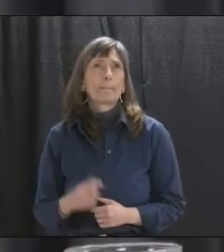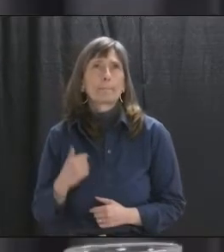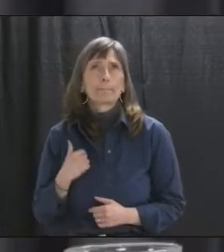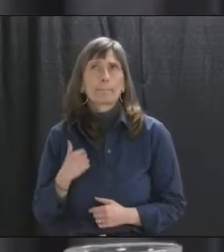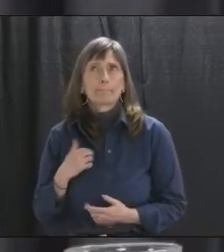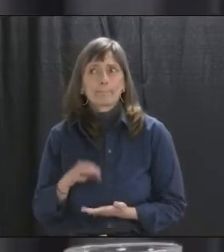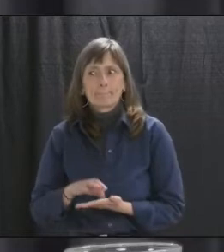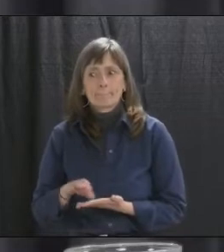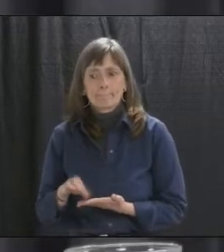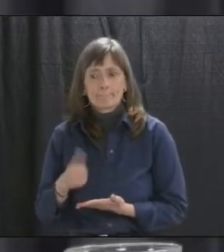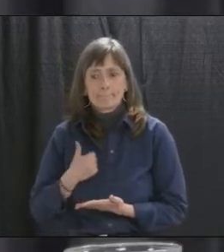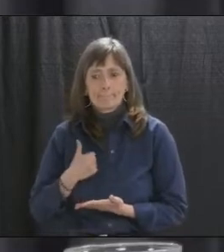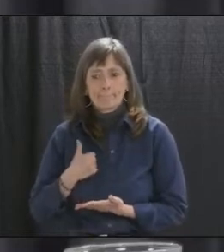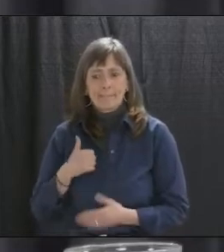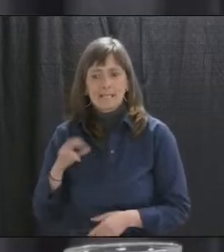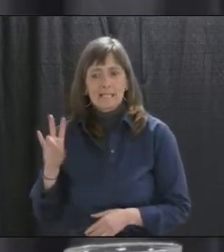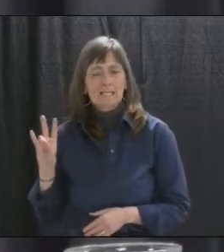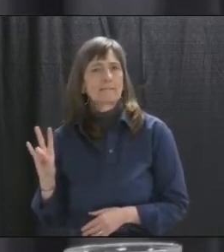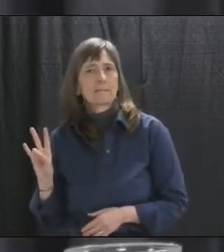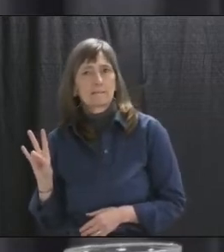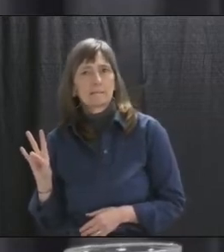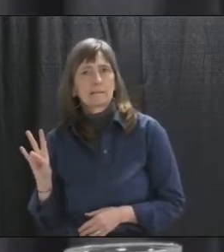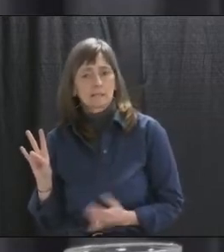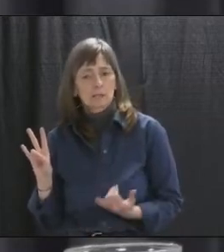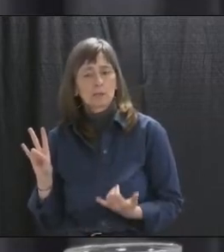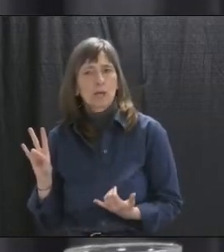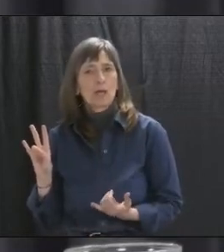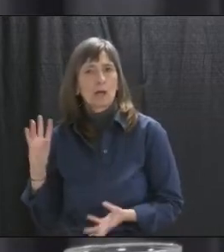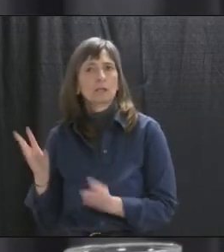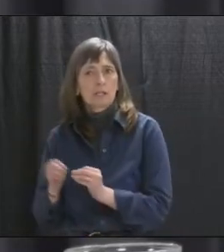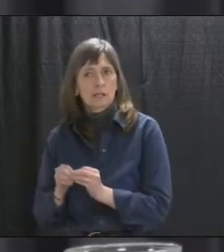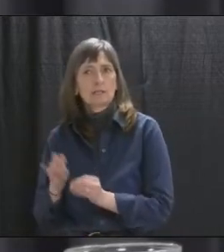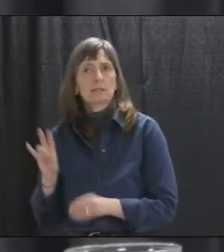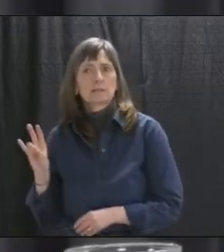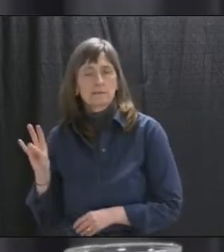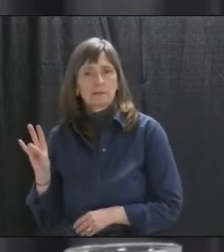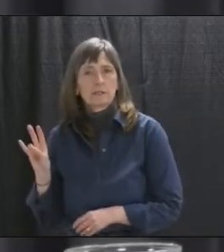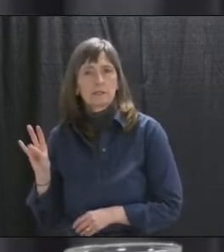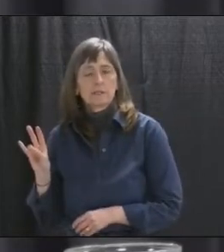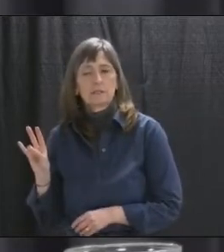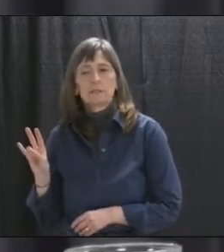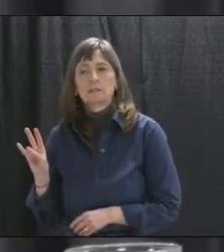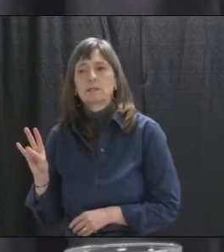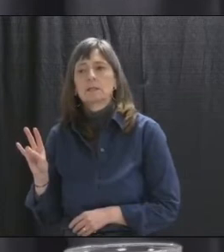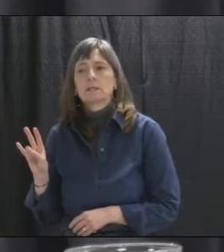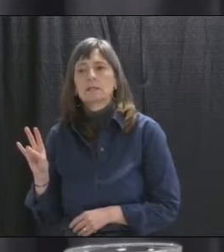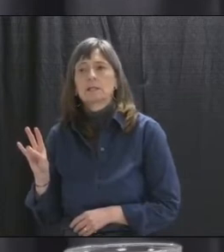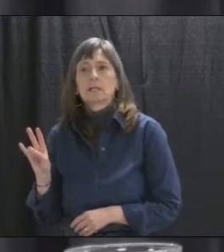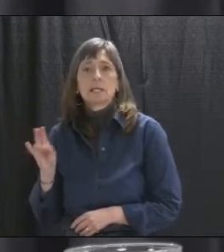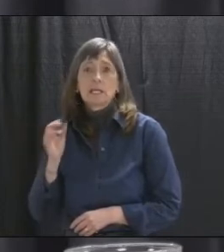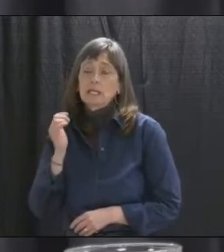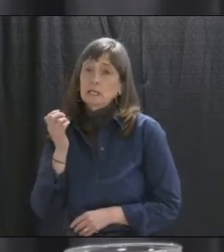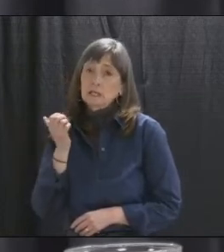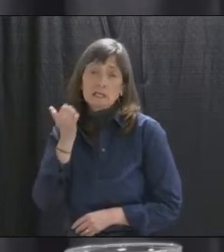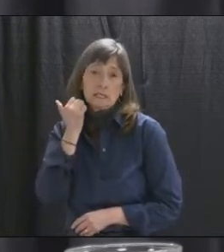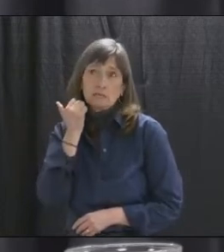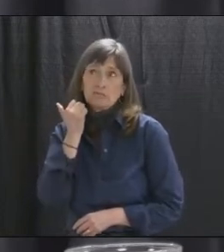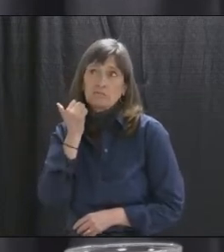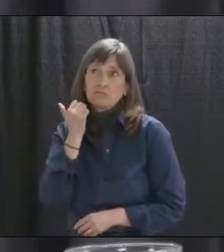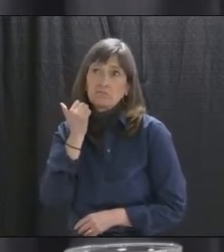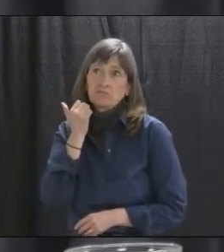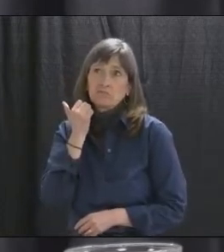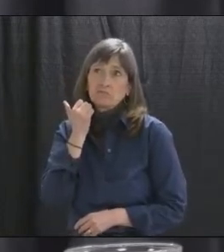have currently is 7 as of today. Certainly, we refresh this data usually